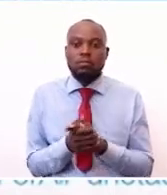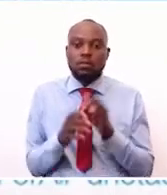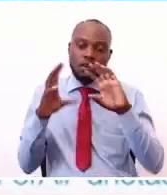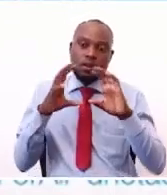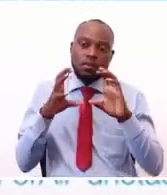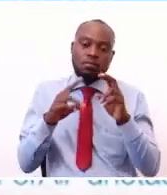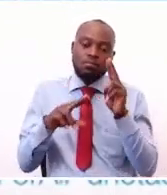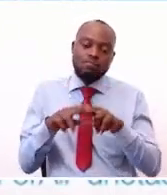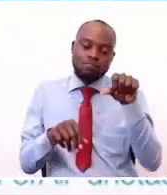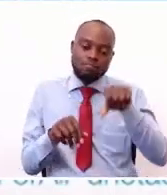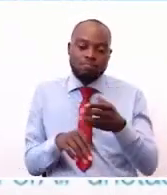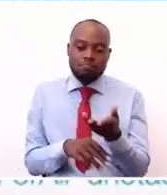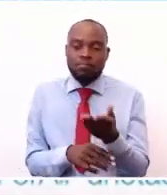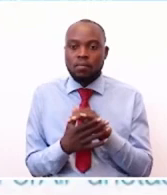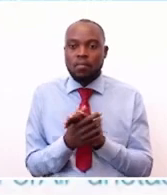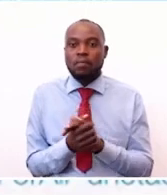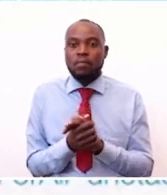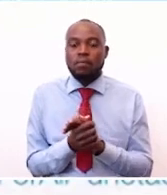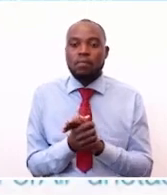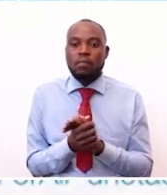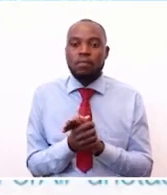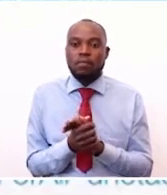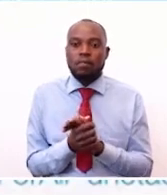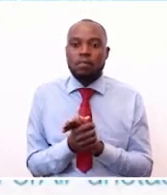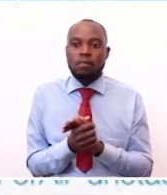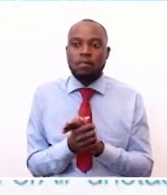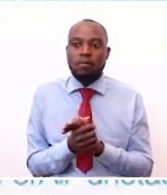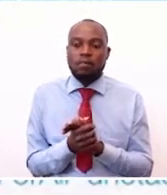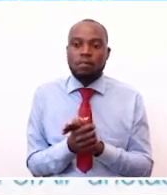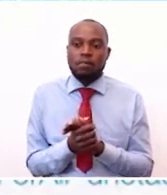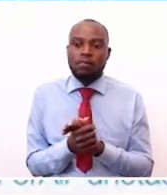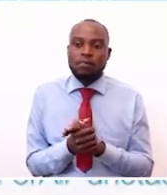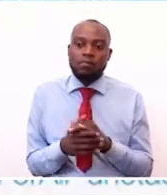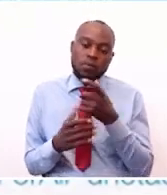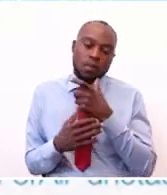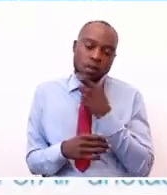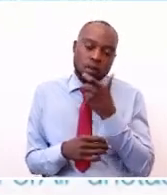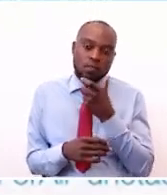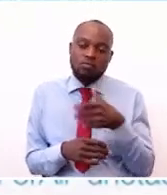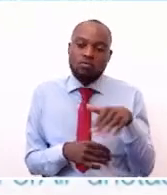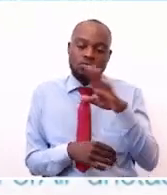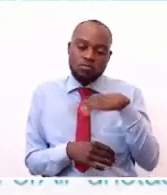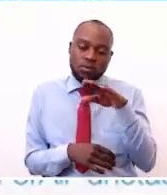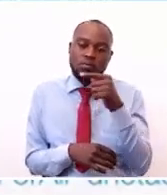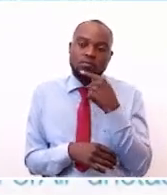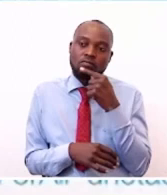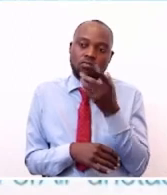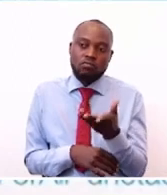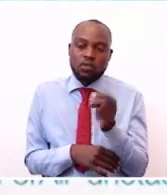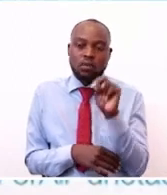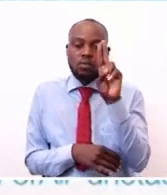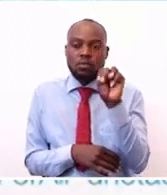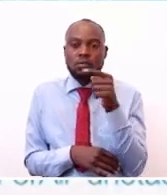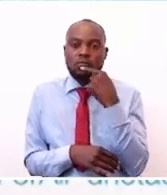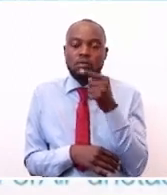SDRs as really in the relative context of saying that even the UN now is saying